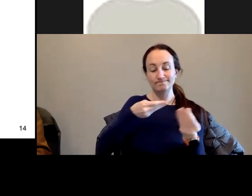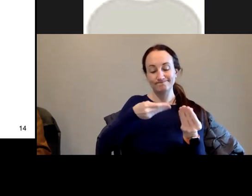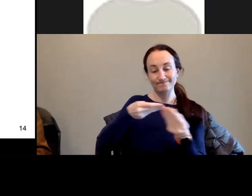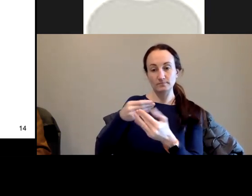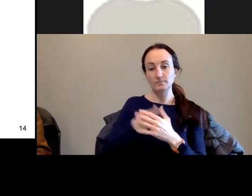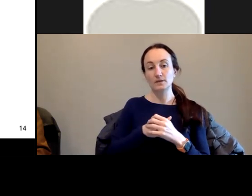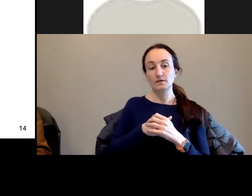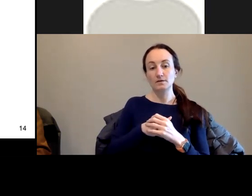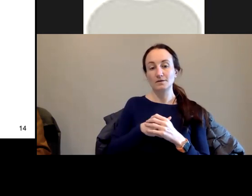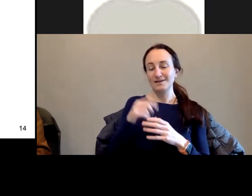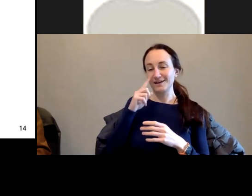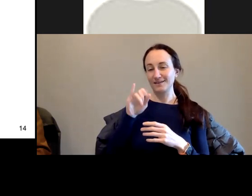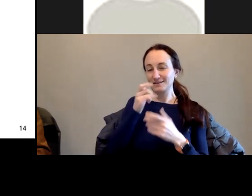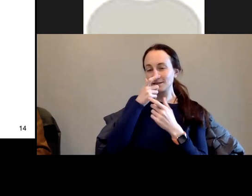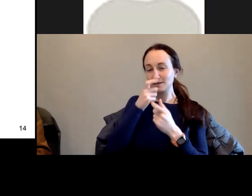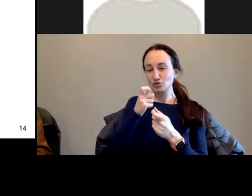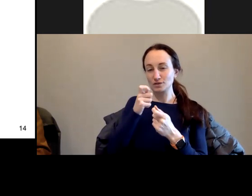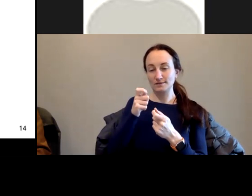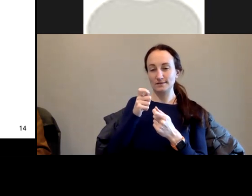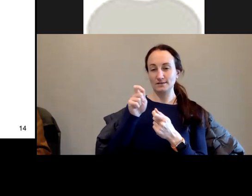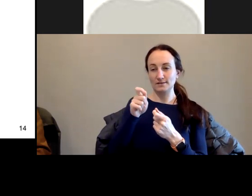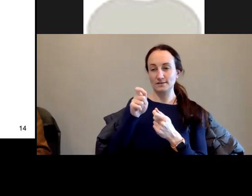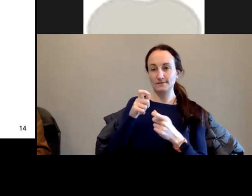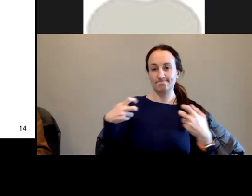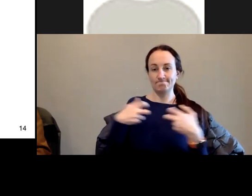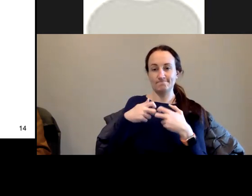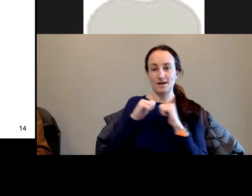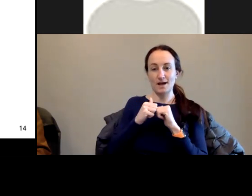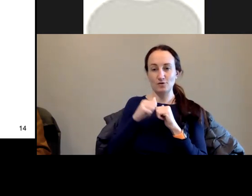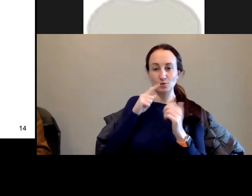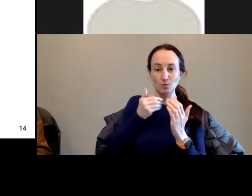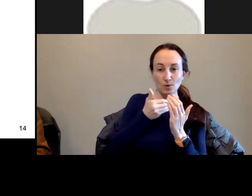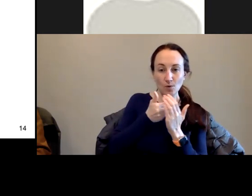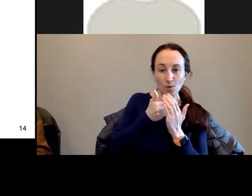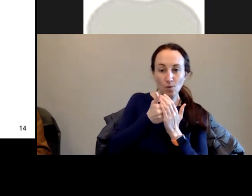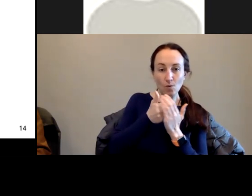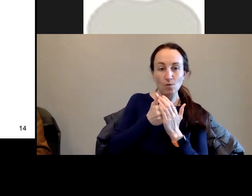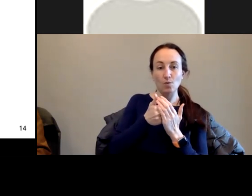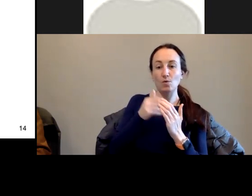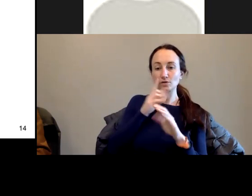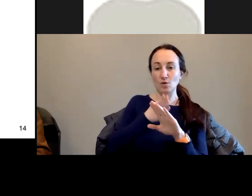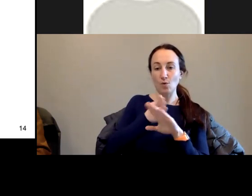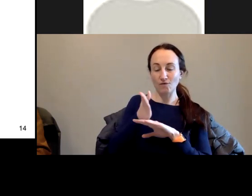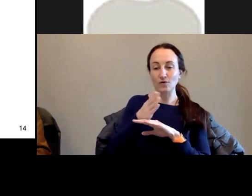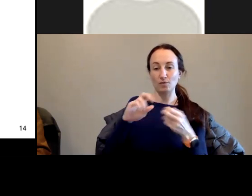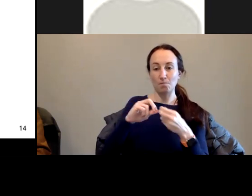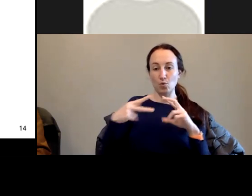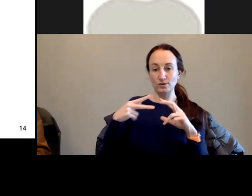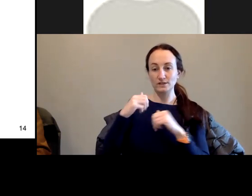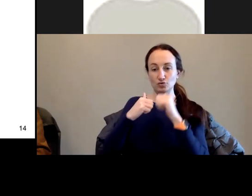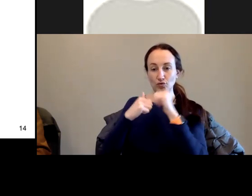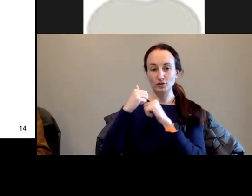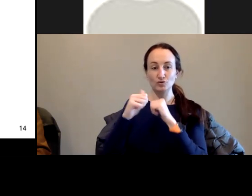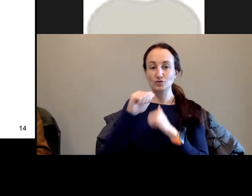I think that this is an interesting question of how can you do sort of coarse graining over the protein structure, so that it